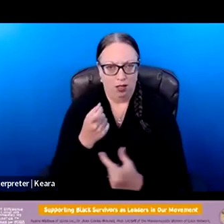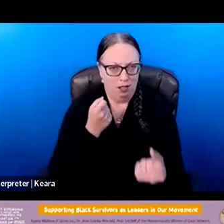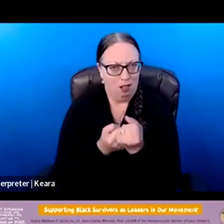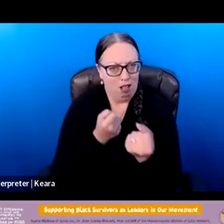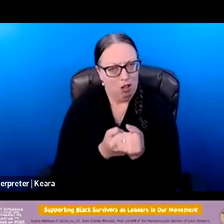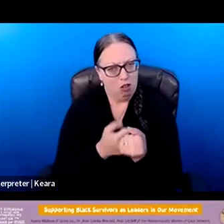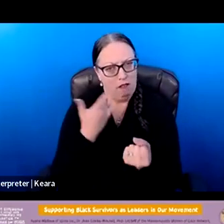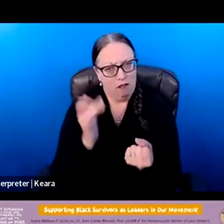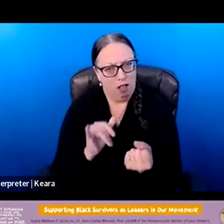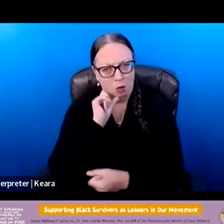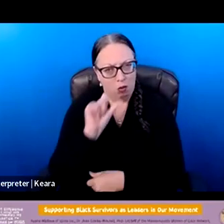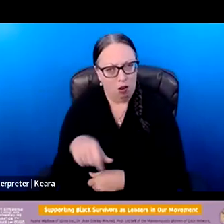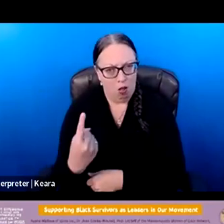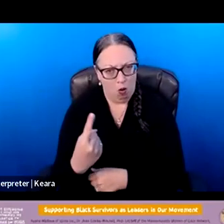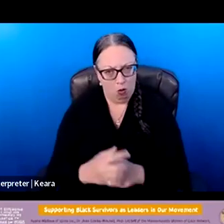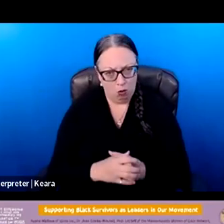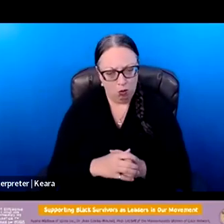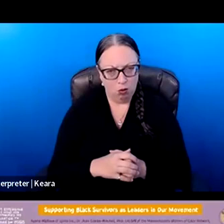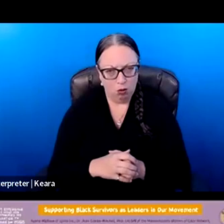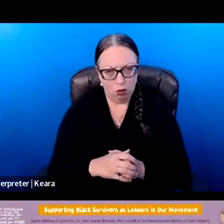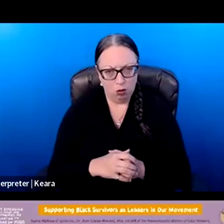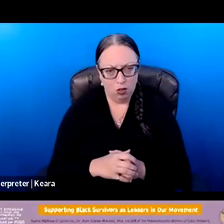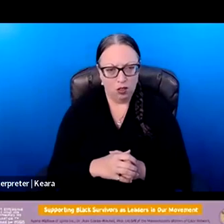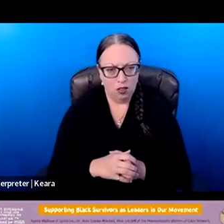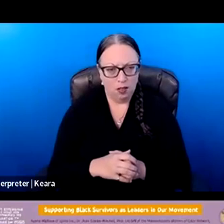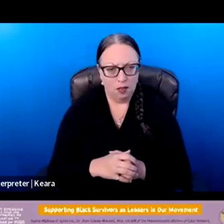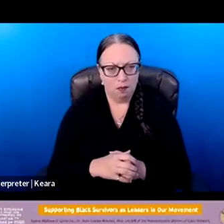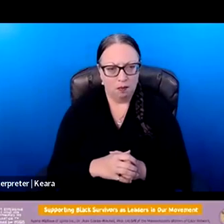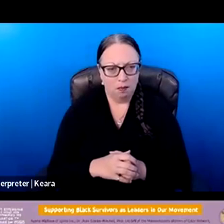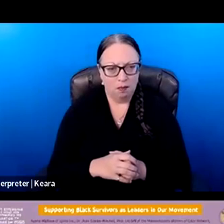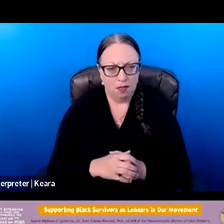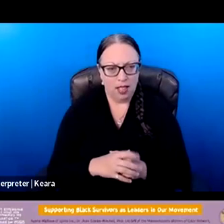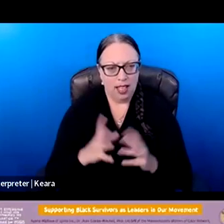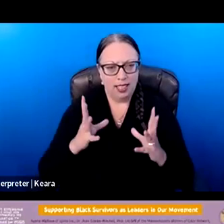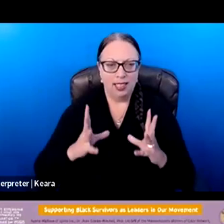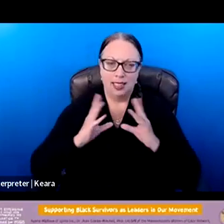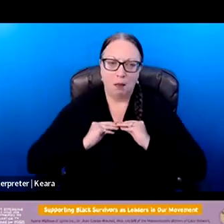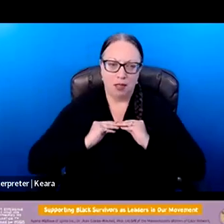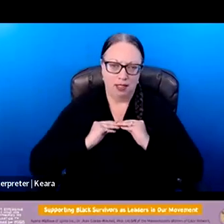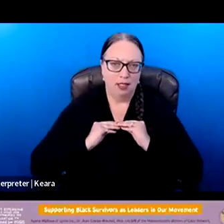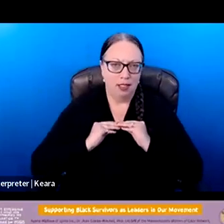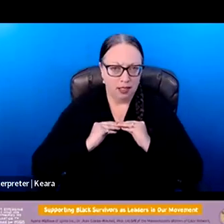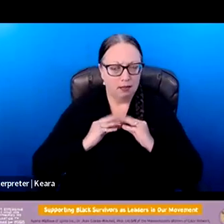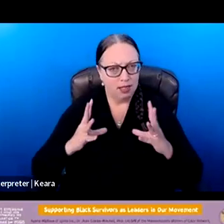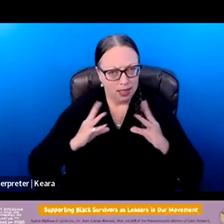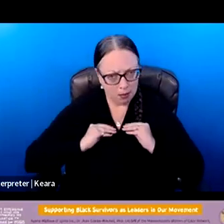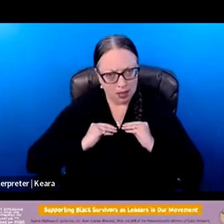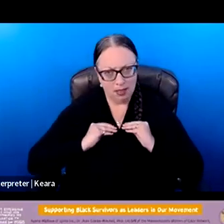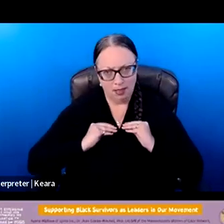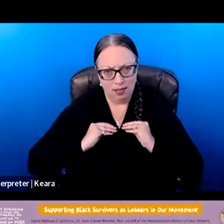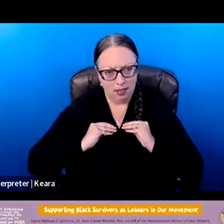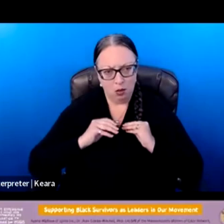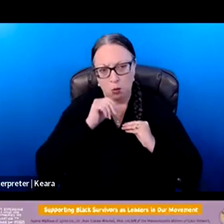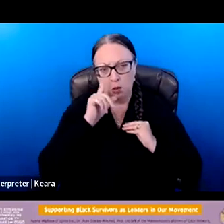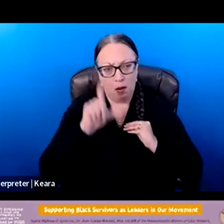we're alone. And also, acceptance, I might have said that before, but acceptance, we don't have to